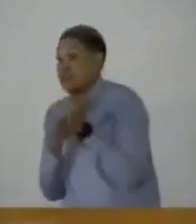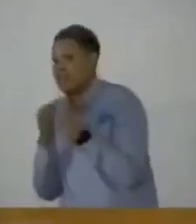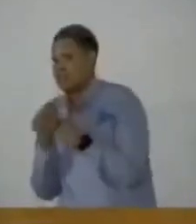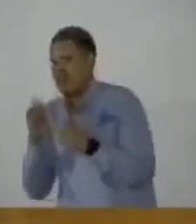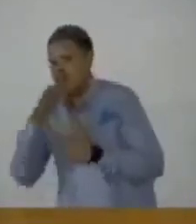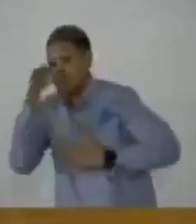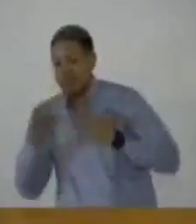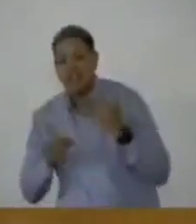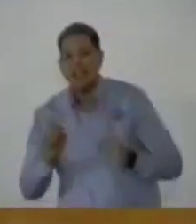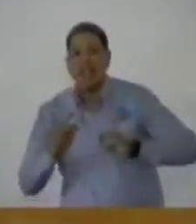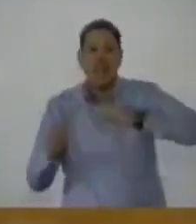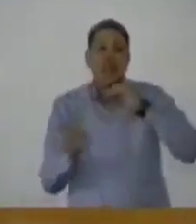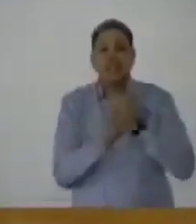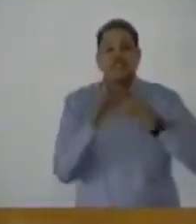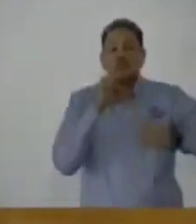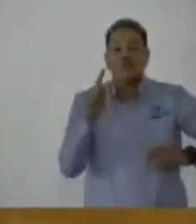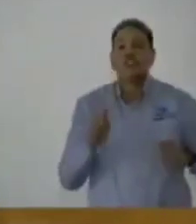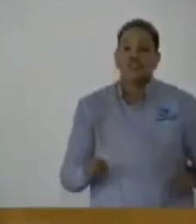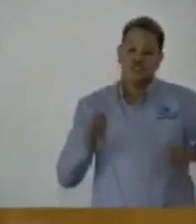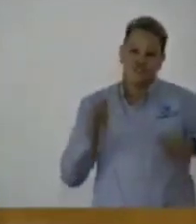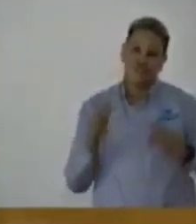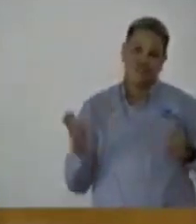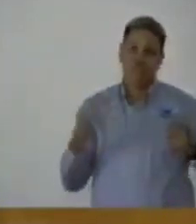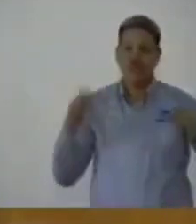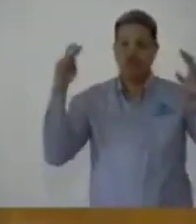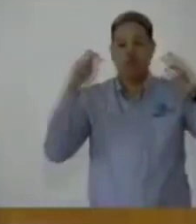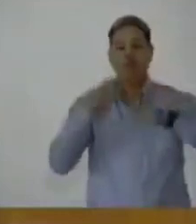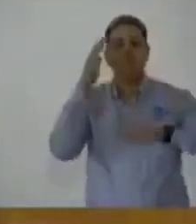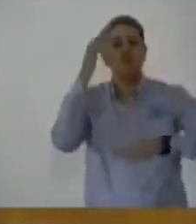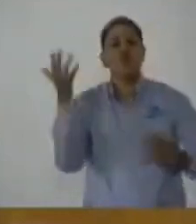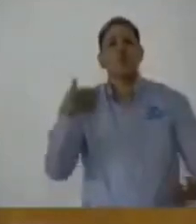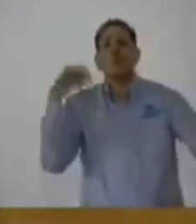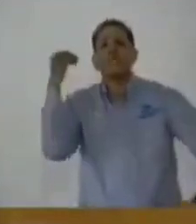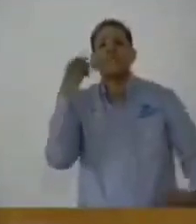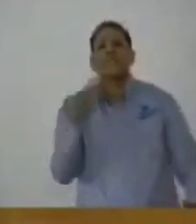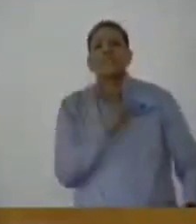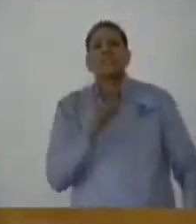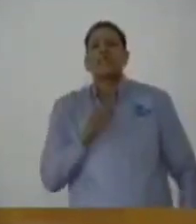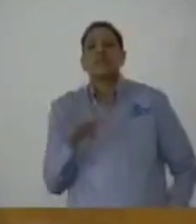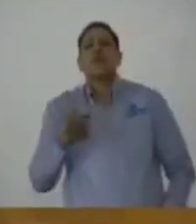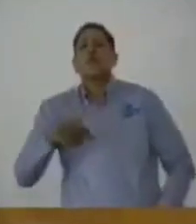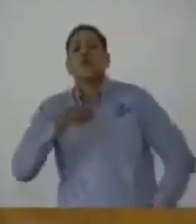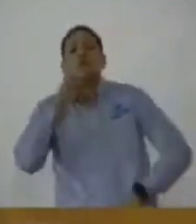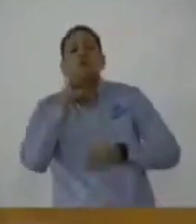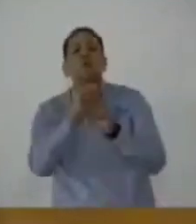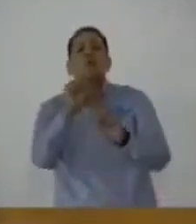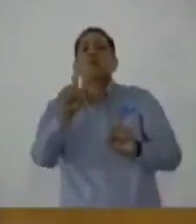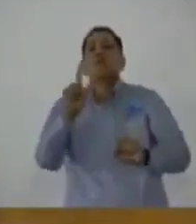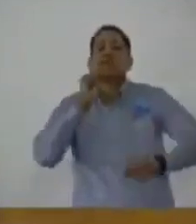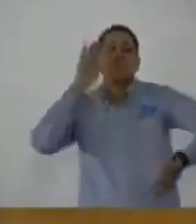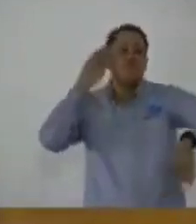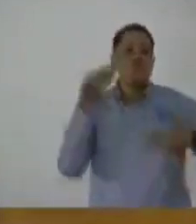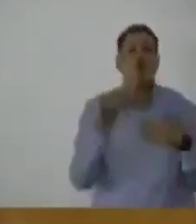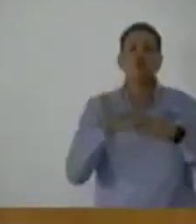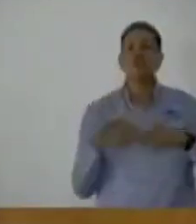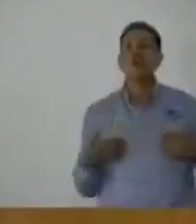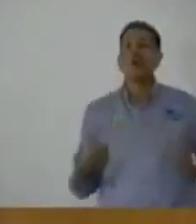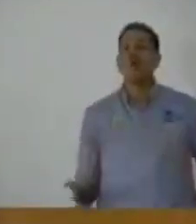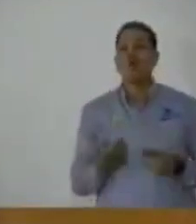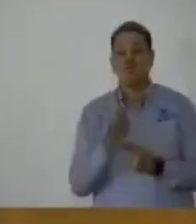things, can also meet a big jump in education. So what we're saying, Senator Leslie, is that we really should be focusing